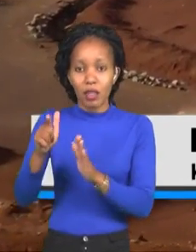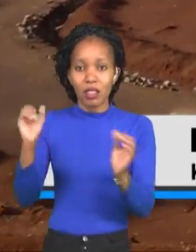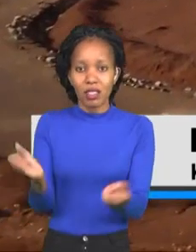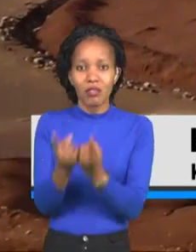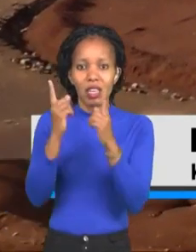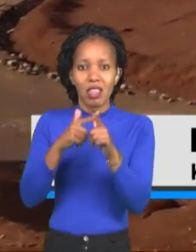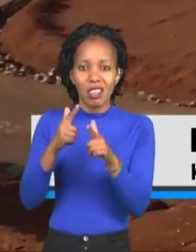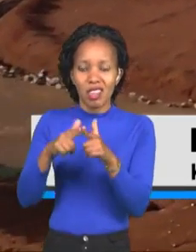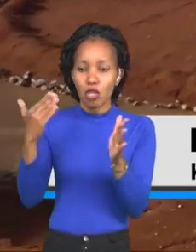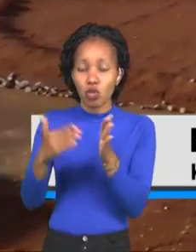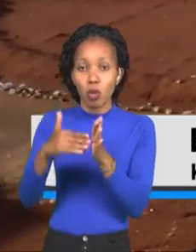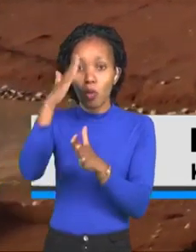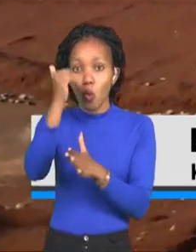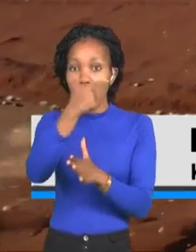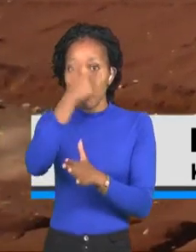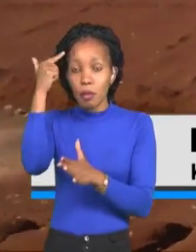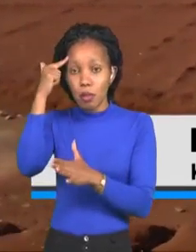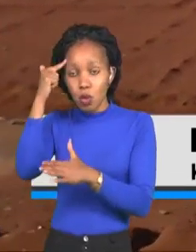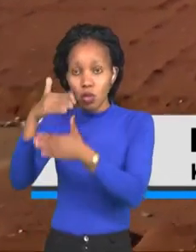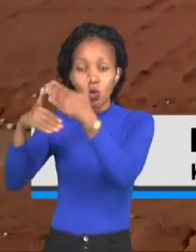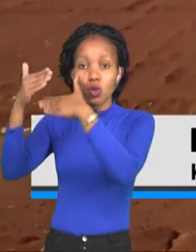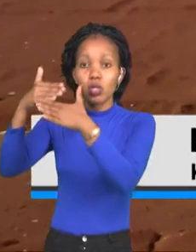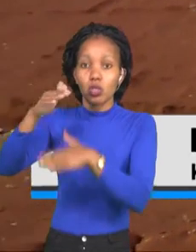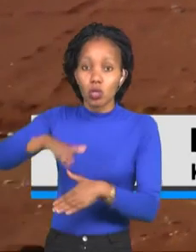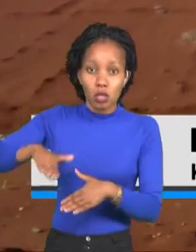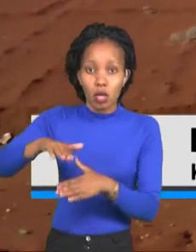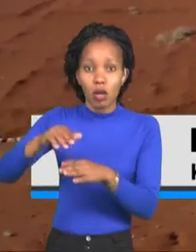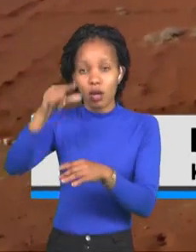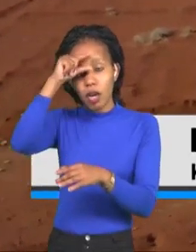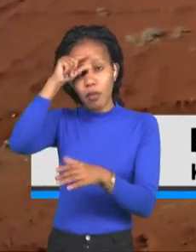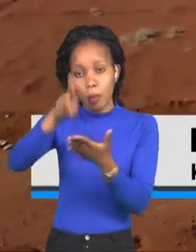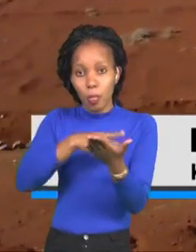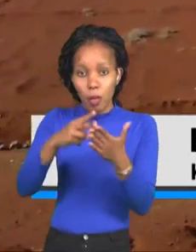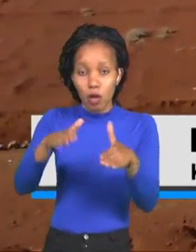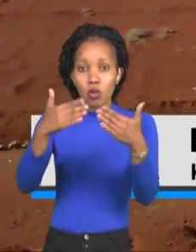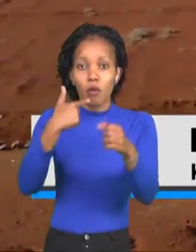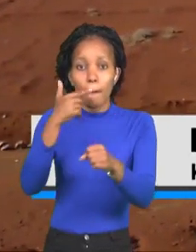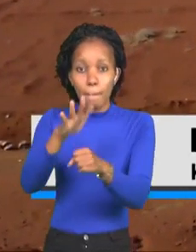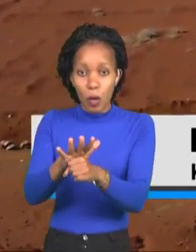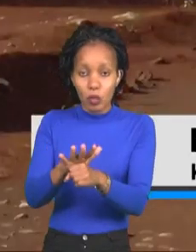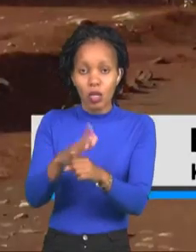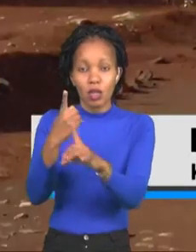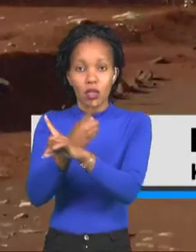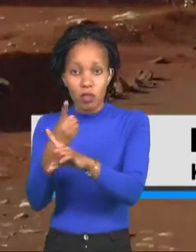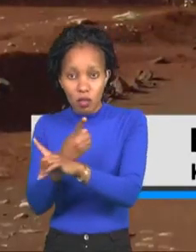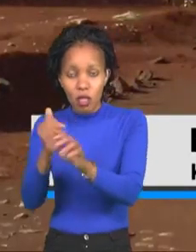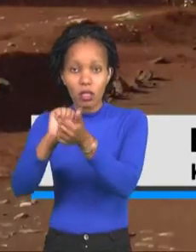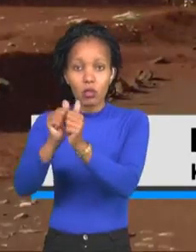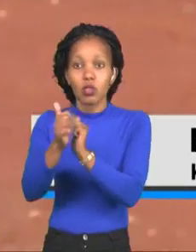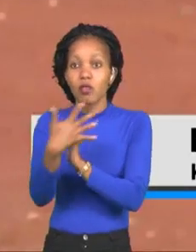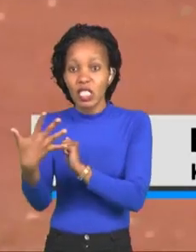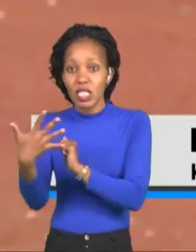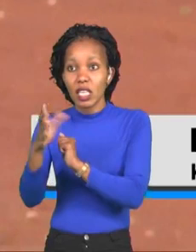stalled amid construction's delays and the government's failure to deliver the much-needed upgrades on various sports facilities in the